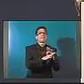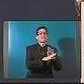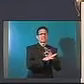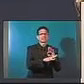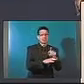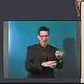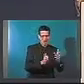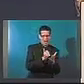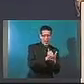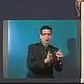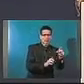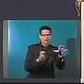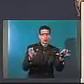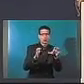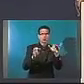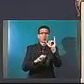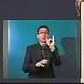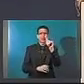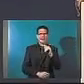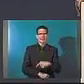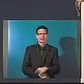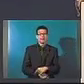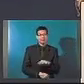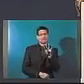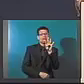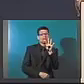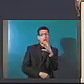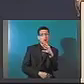and we have to help them do it.